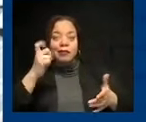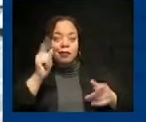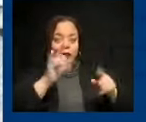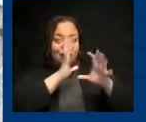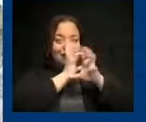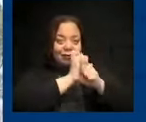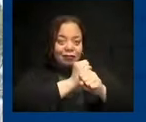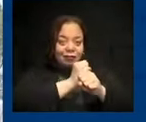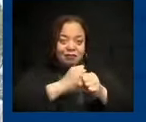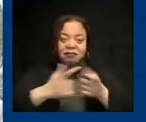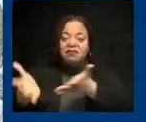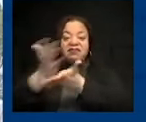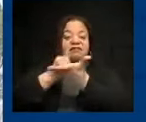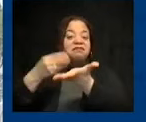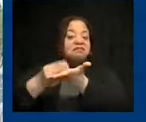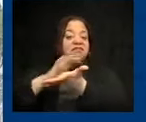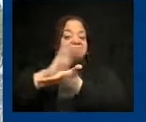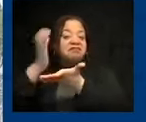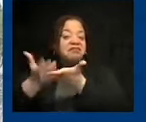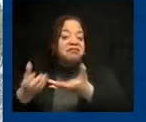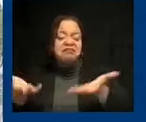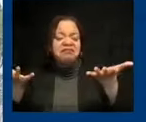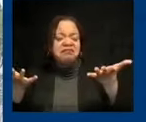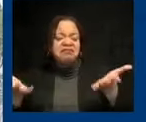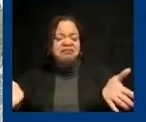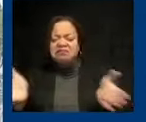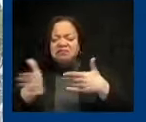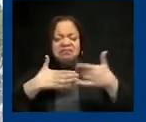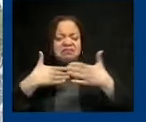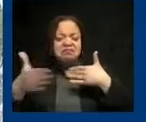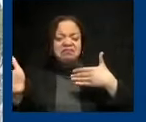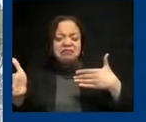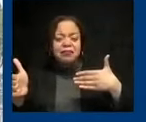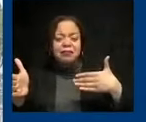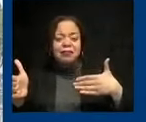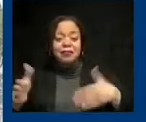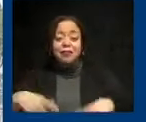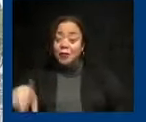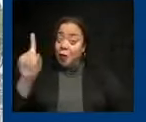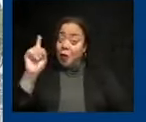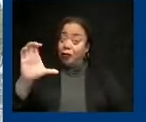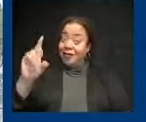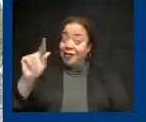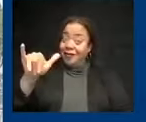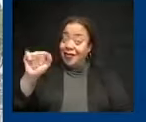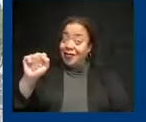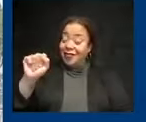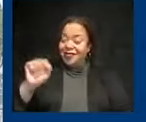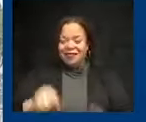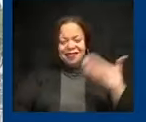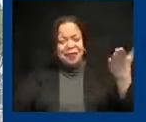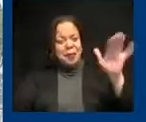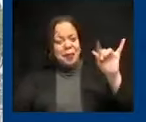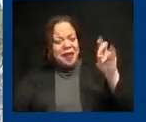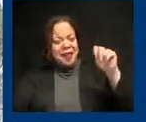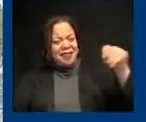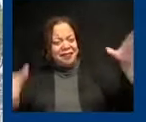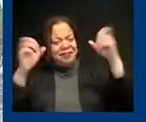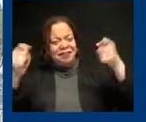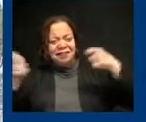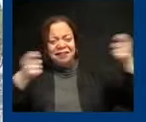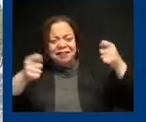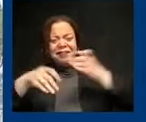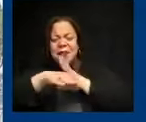first 100 days, the Biden administration has over-delivered on life-saving policy